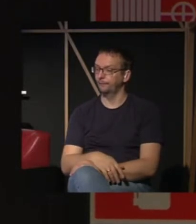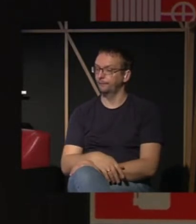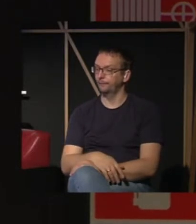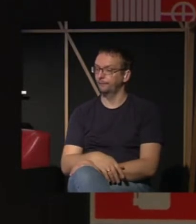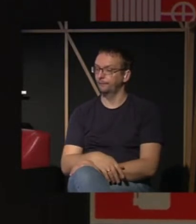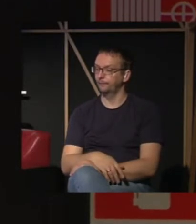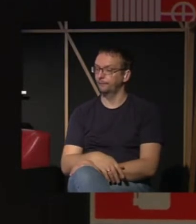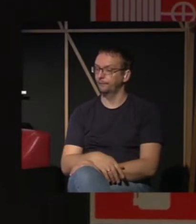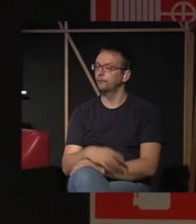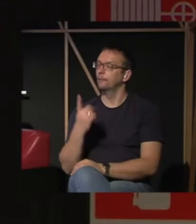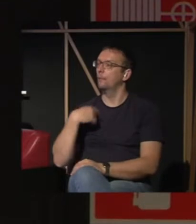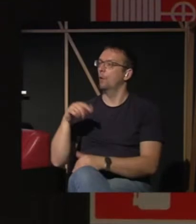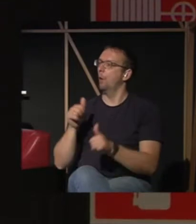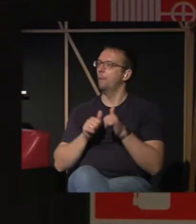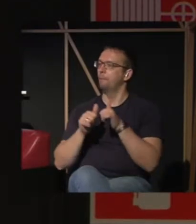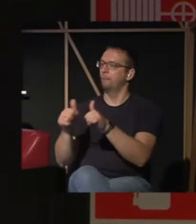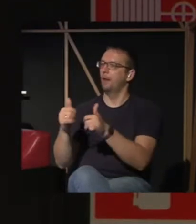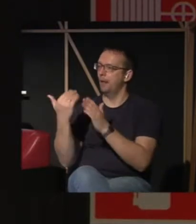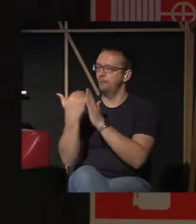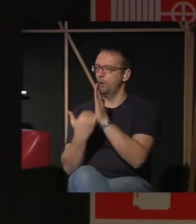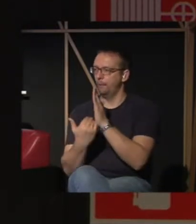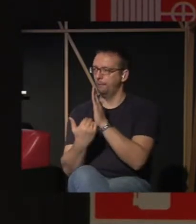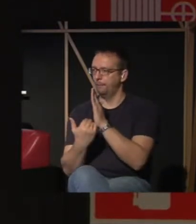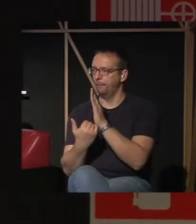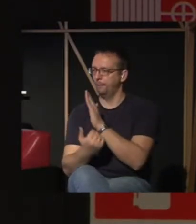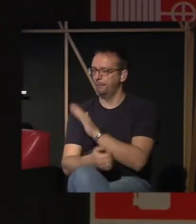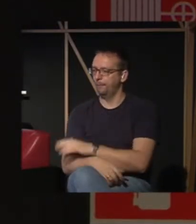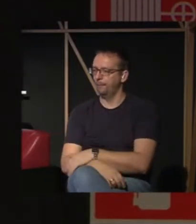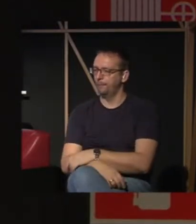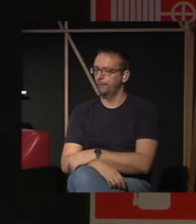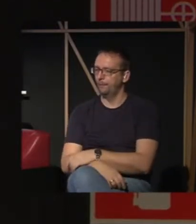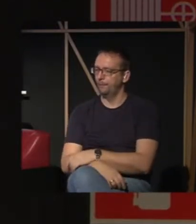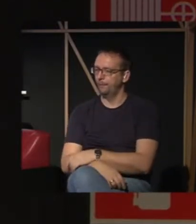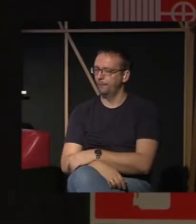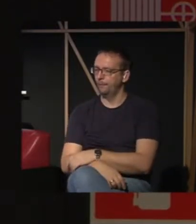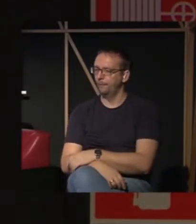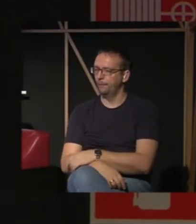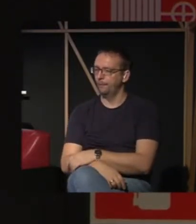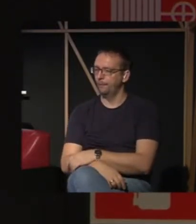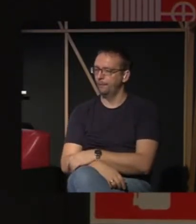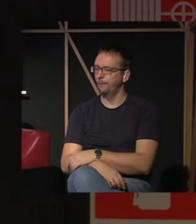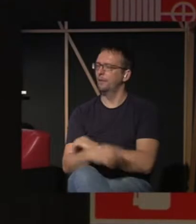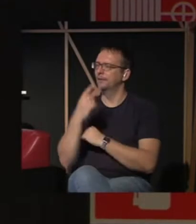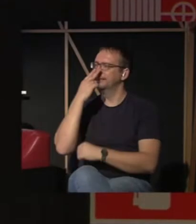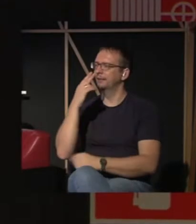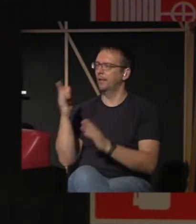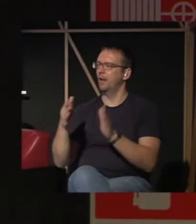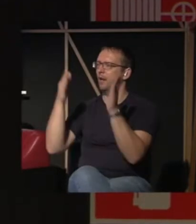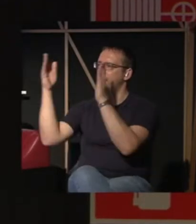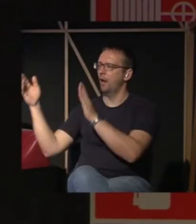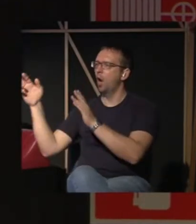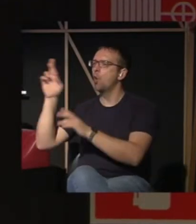Perhaps if I could have a raise of hands of how many saw the photo of Cristiano Ronaldo with